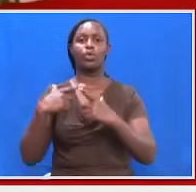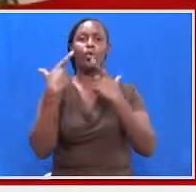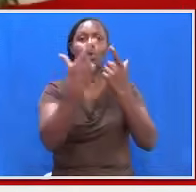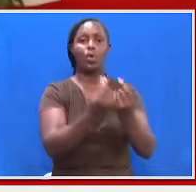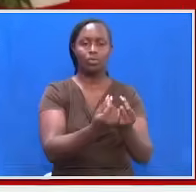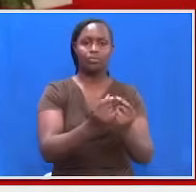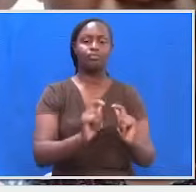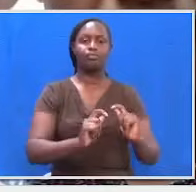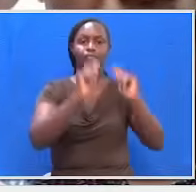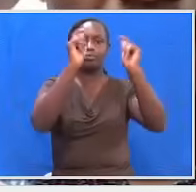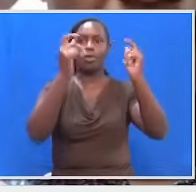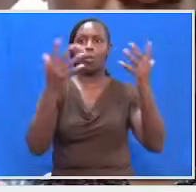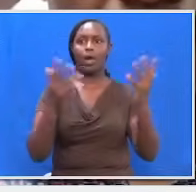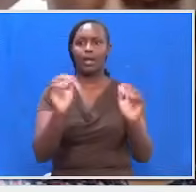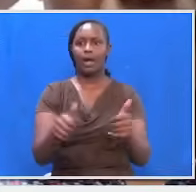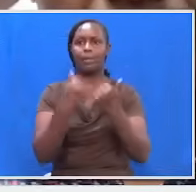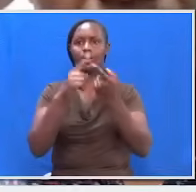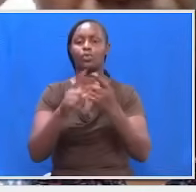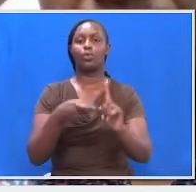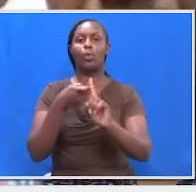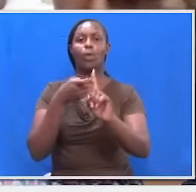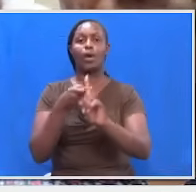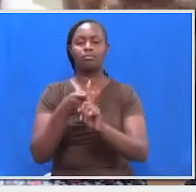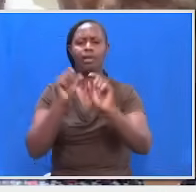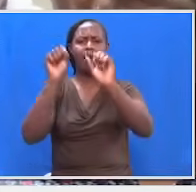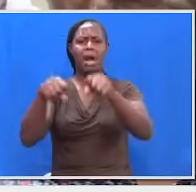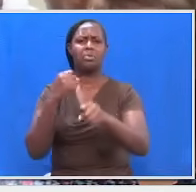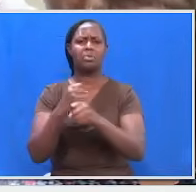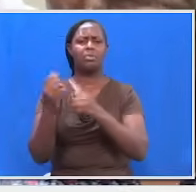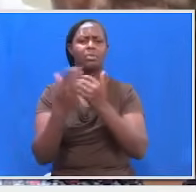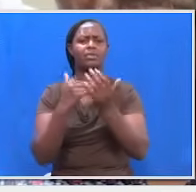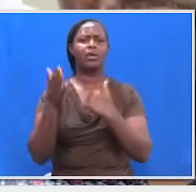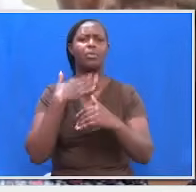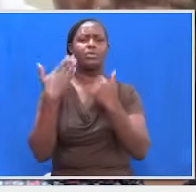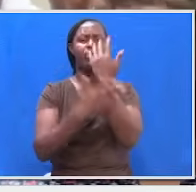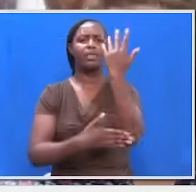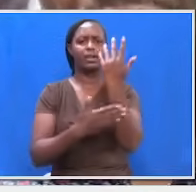mashujaa yaliyofanyika Kwale. You can do whatever you want with the country, but allow me to leave.